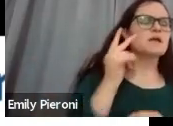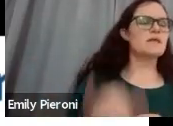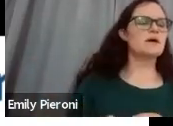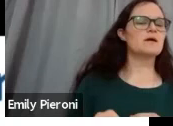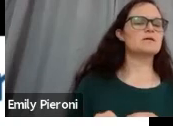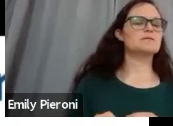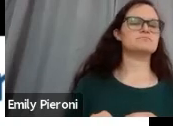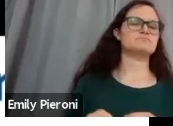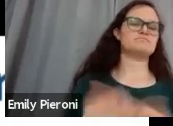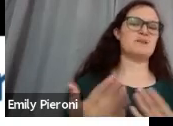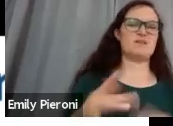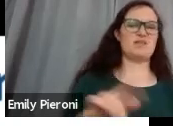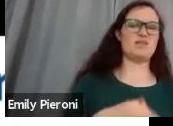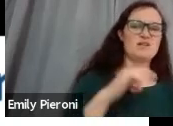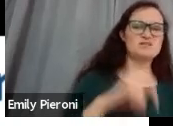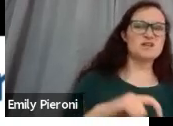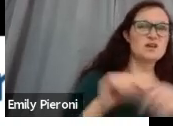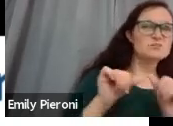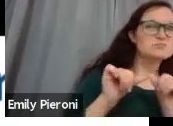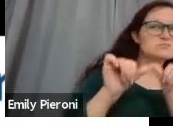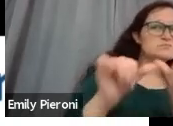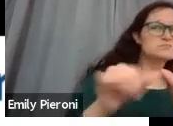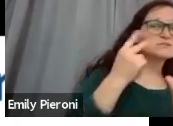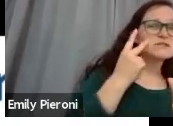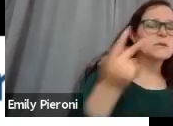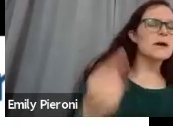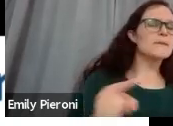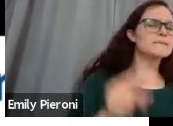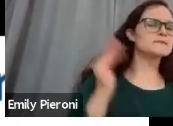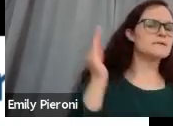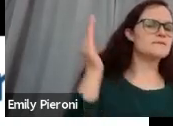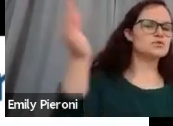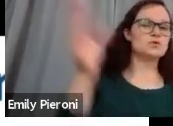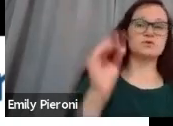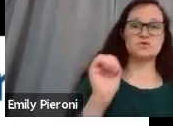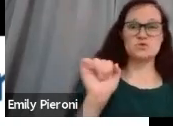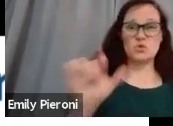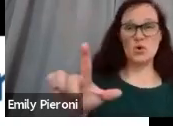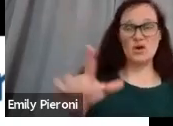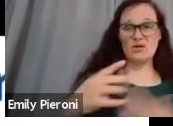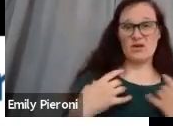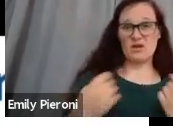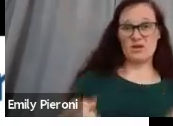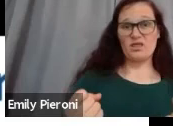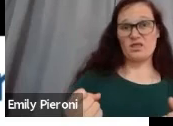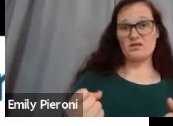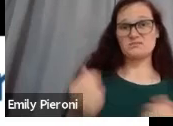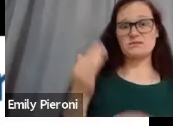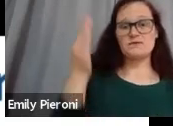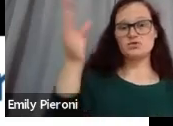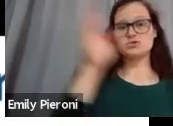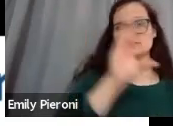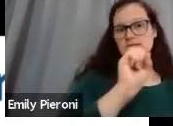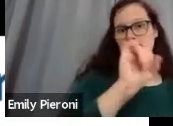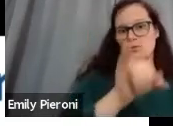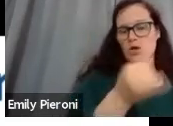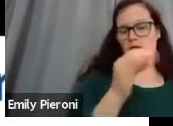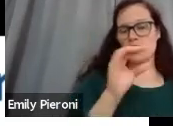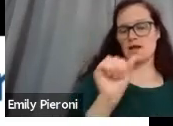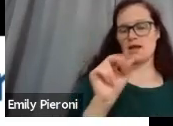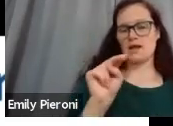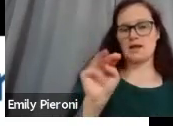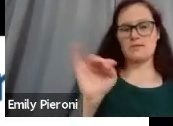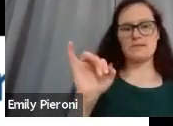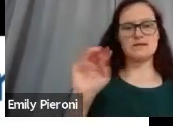long-term runoff and watershed health, soil health in the San Juan and Animas.